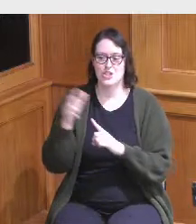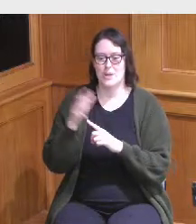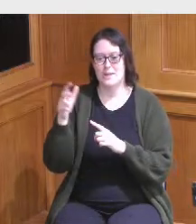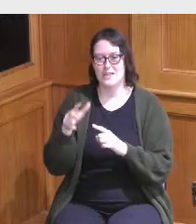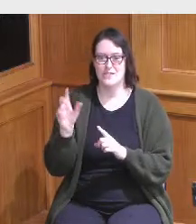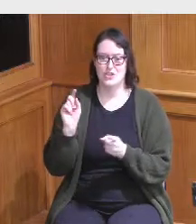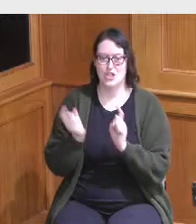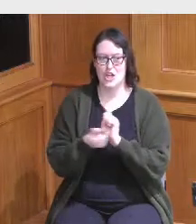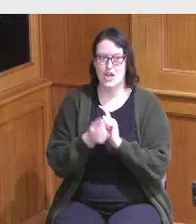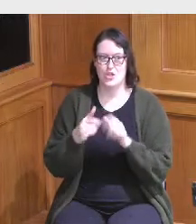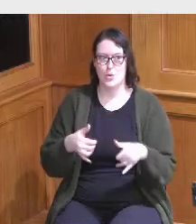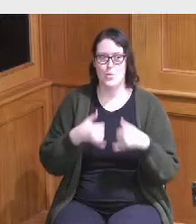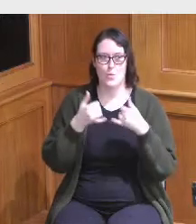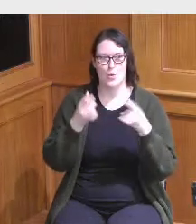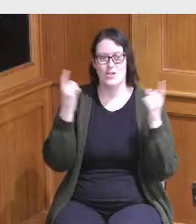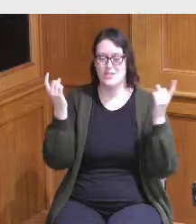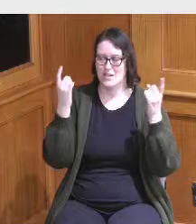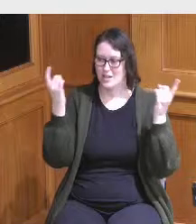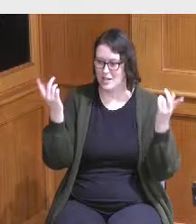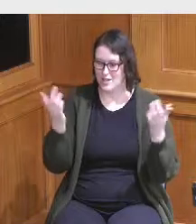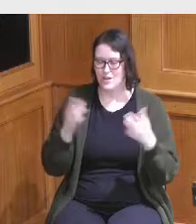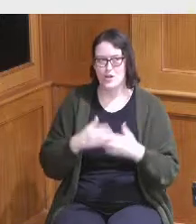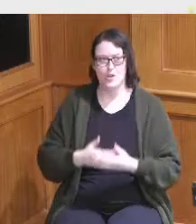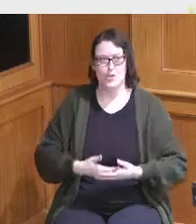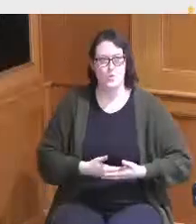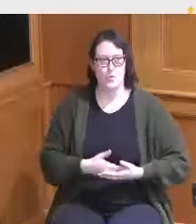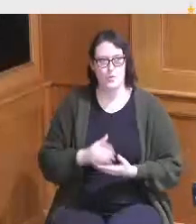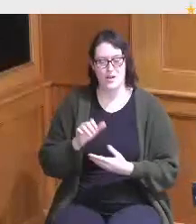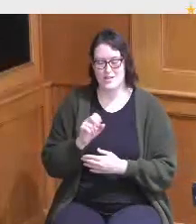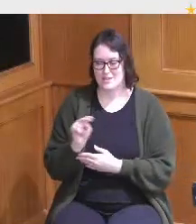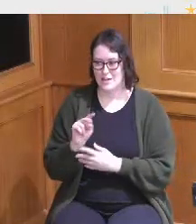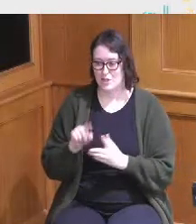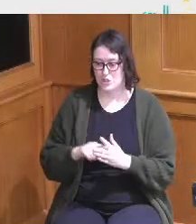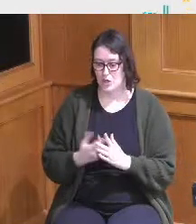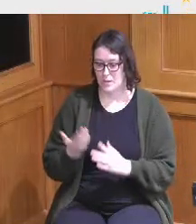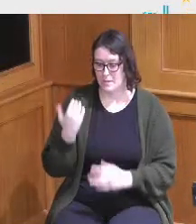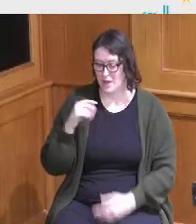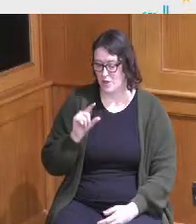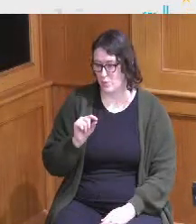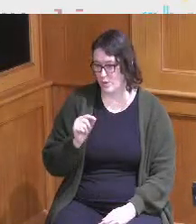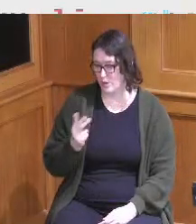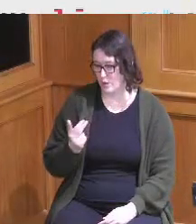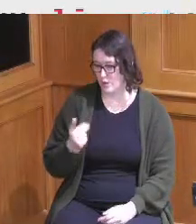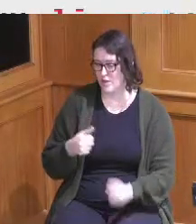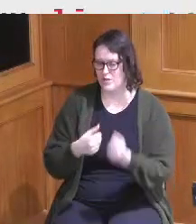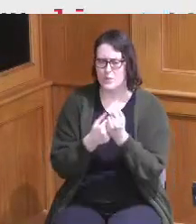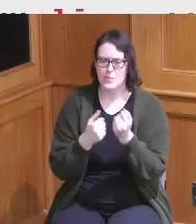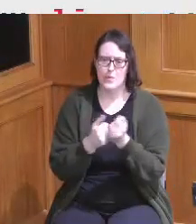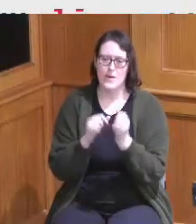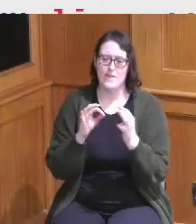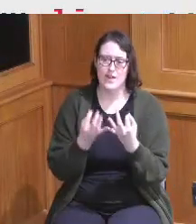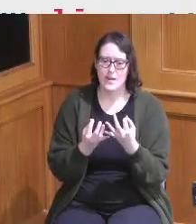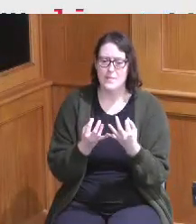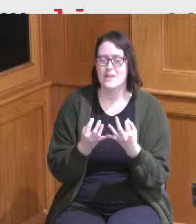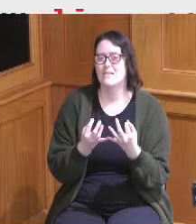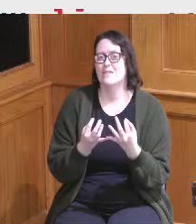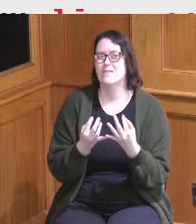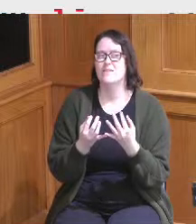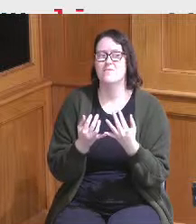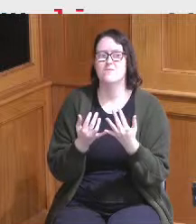ceremony. Cradle Cincinnati began in 2013 with a mission of supporting families in effort